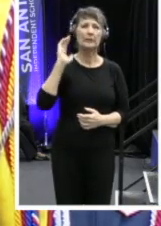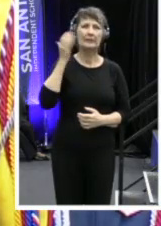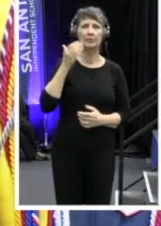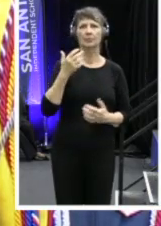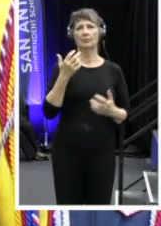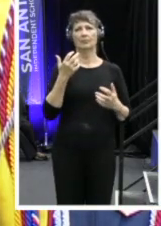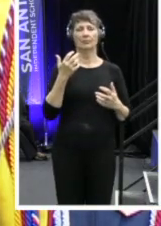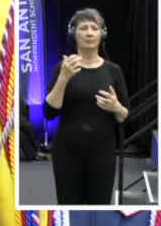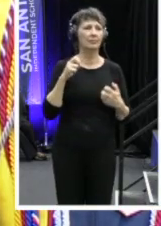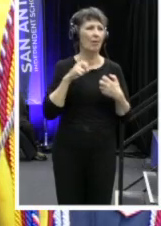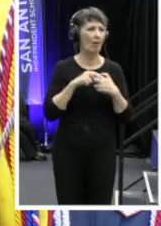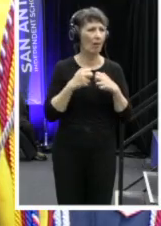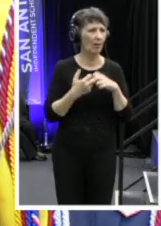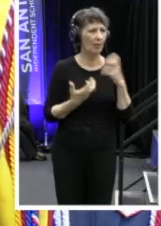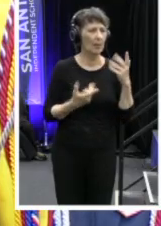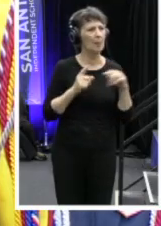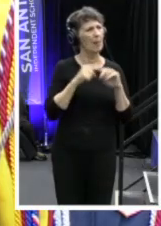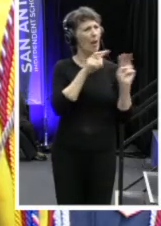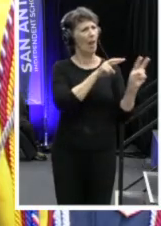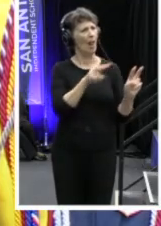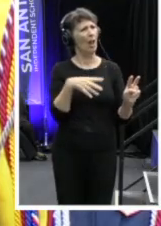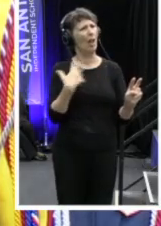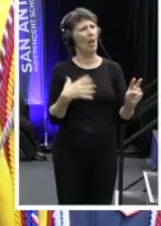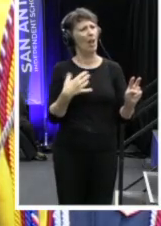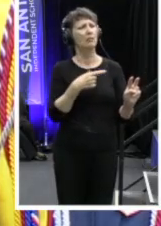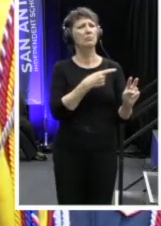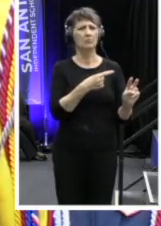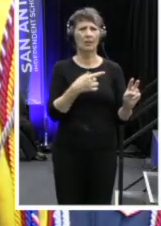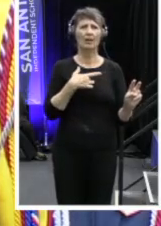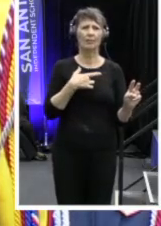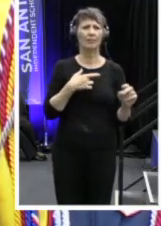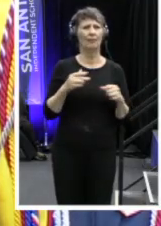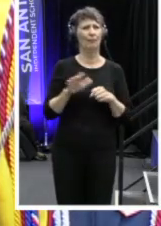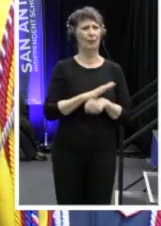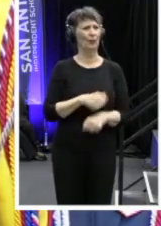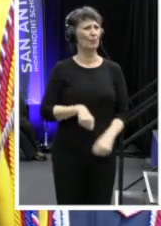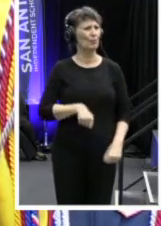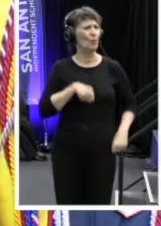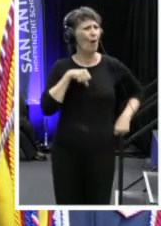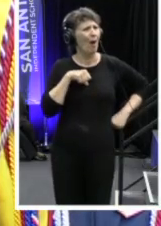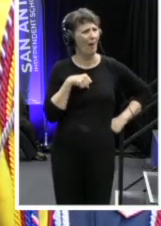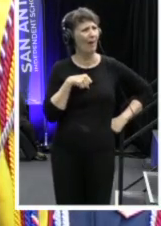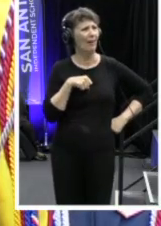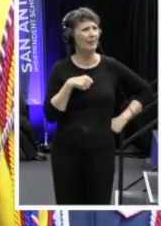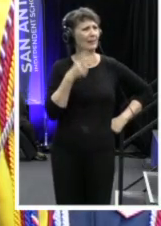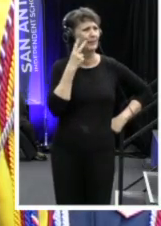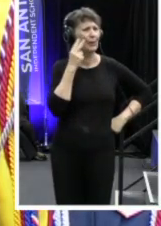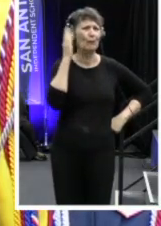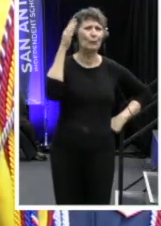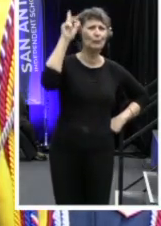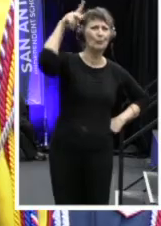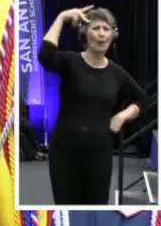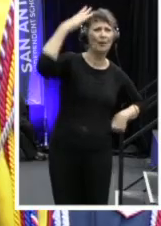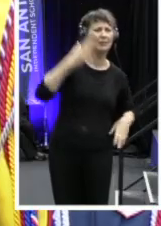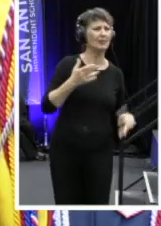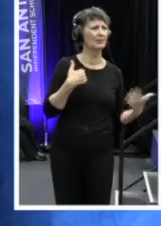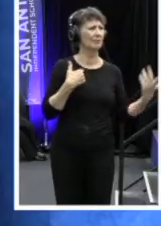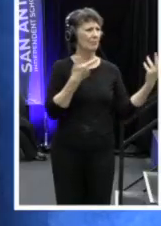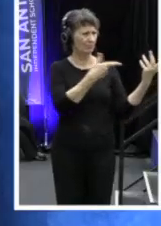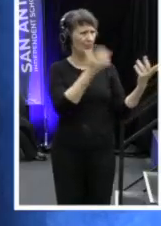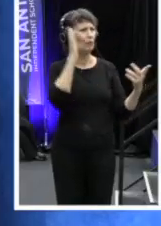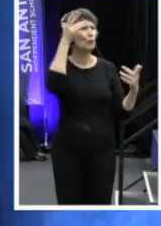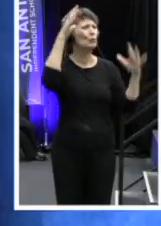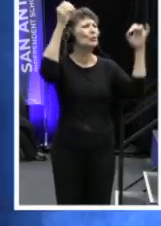daunting, but as I look at you all, I am full of pride to see our future politicians, our